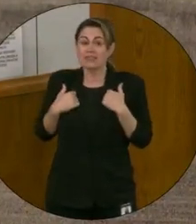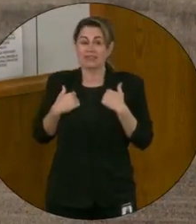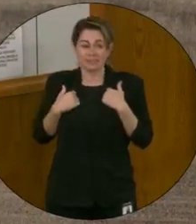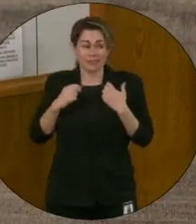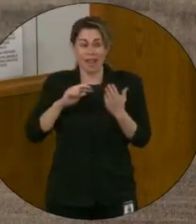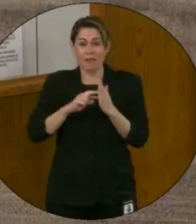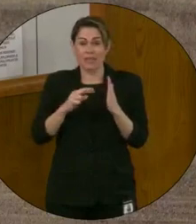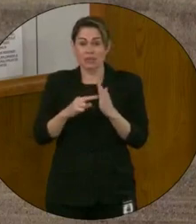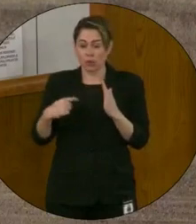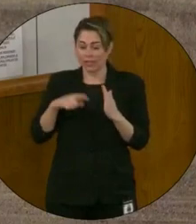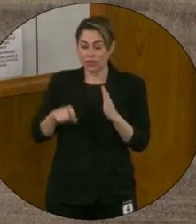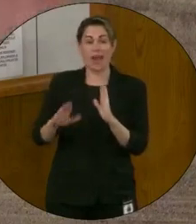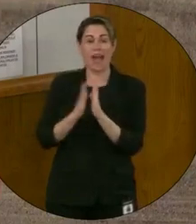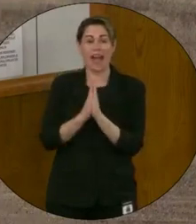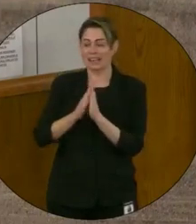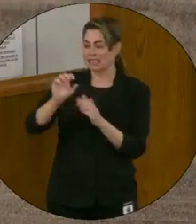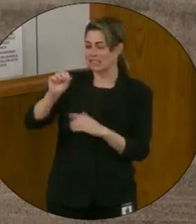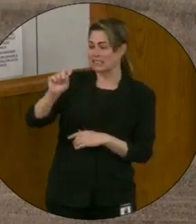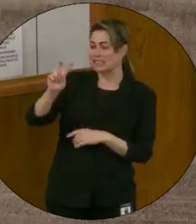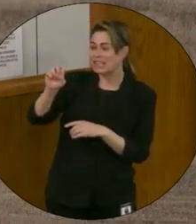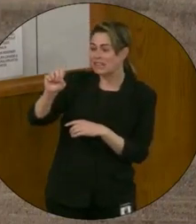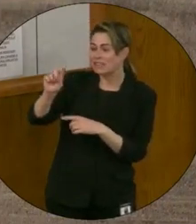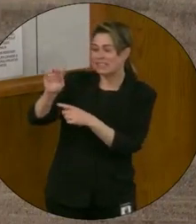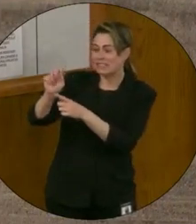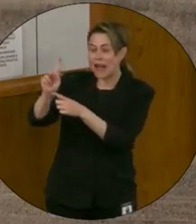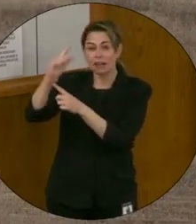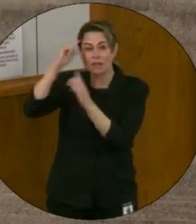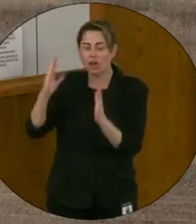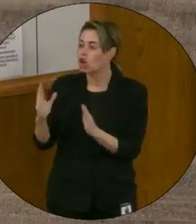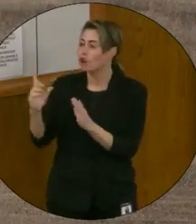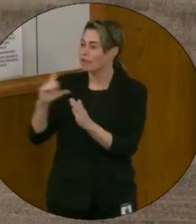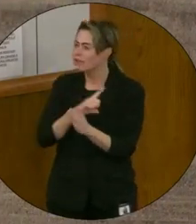to ask Steve Sisolak and the legislature to get involved.